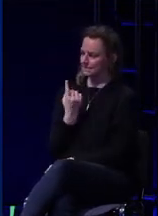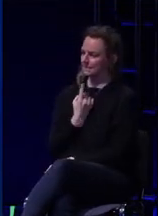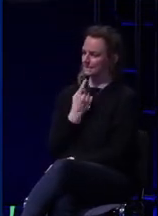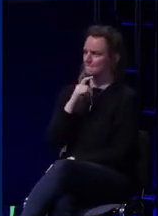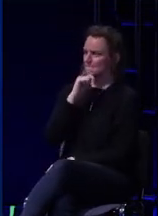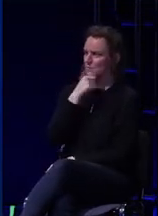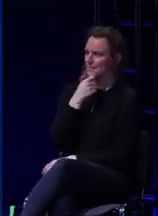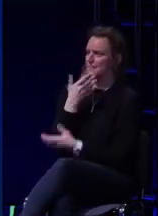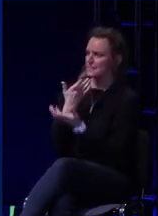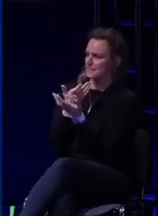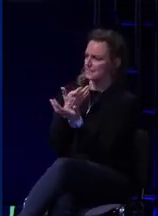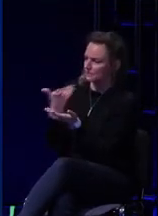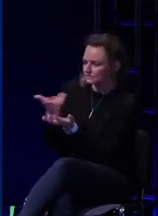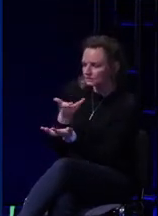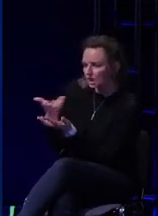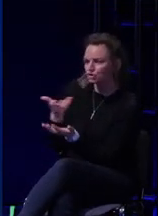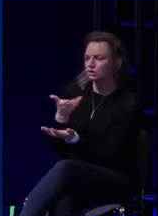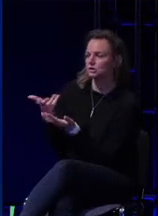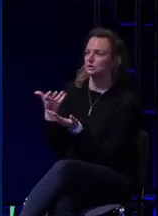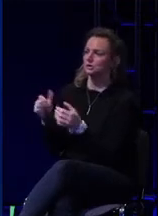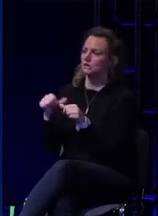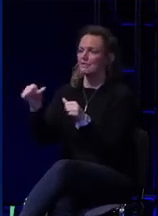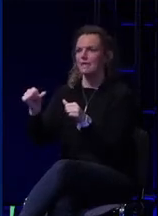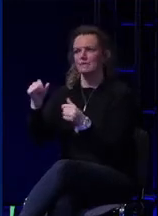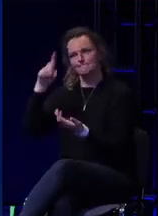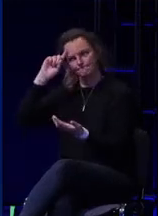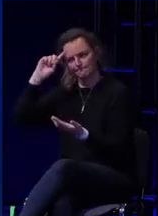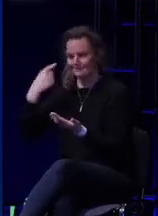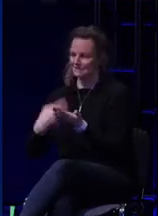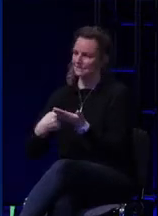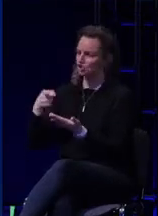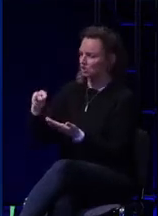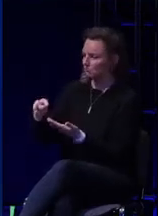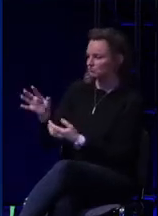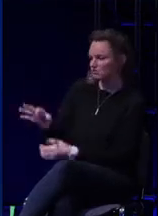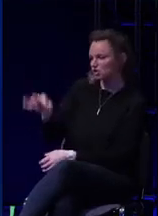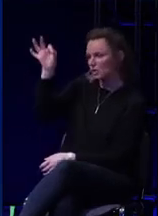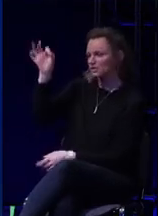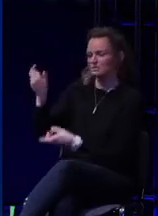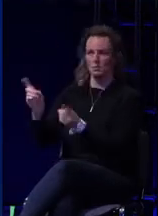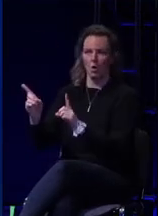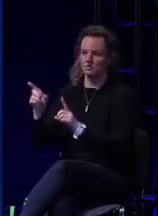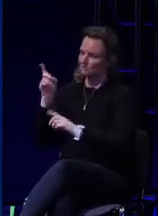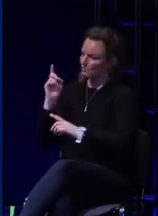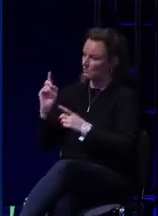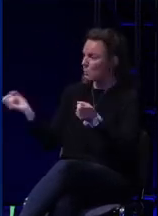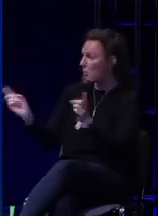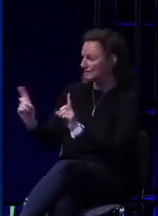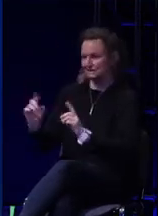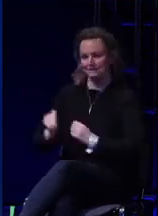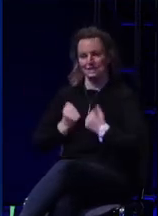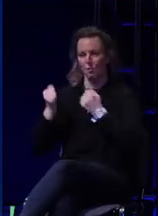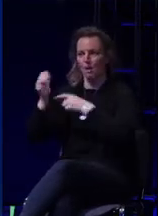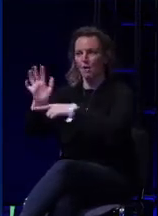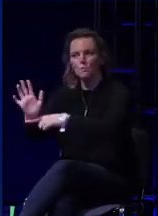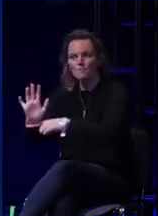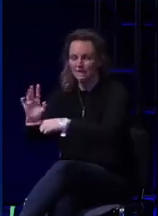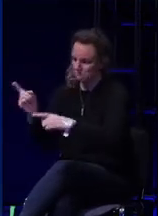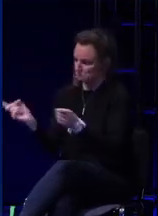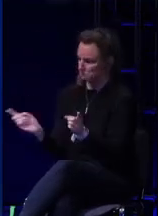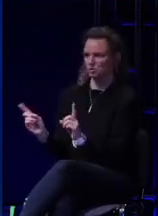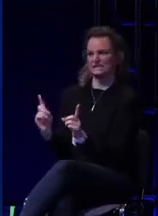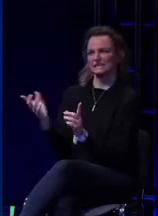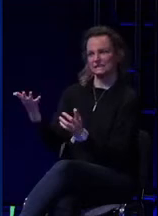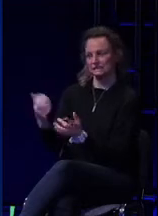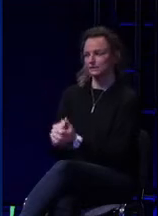have a discussion, and then a choice is made that is just simply the movie. It's what is the movie, and what, I remember very